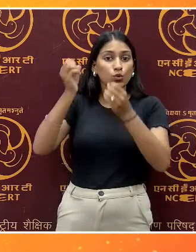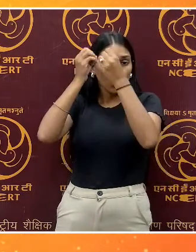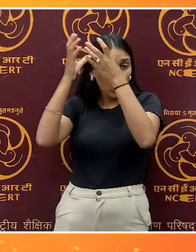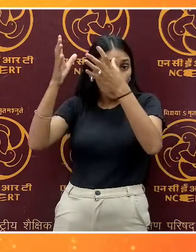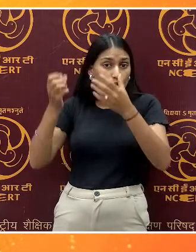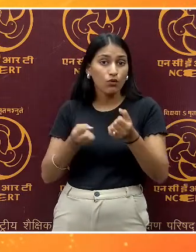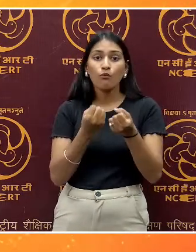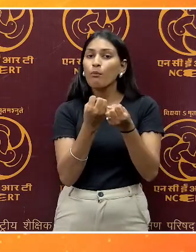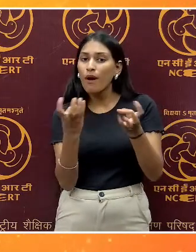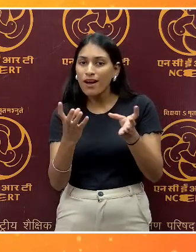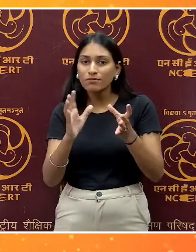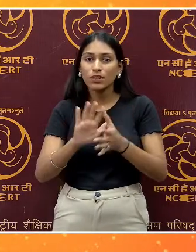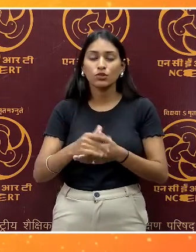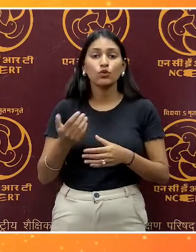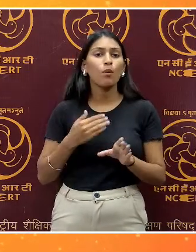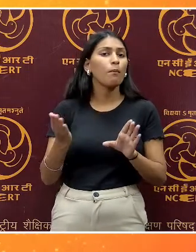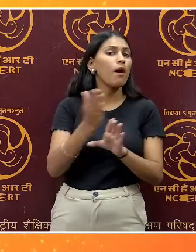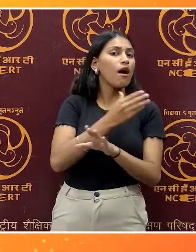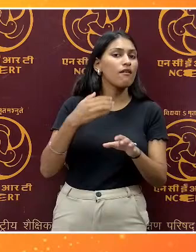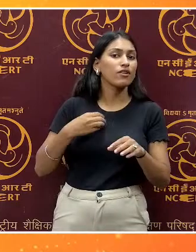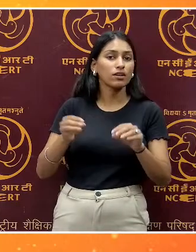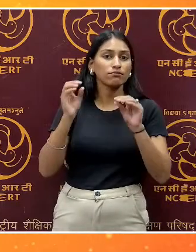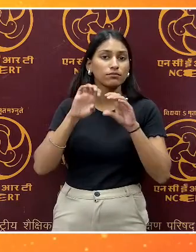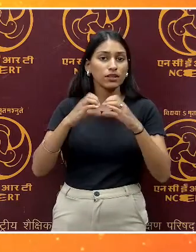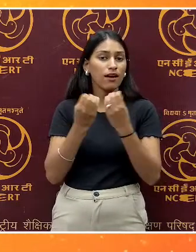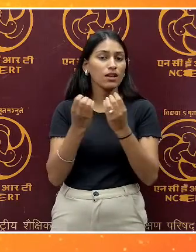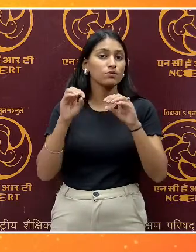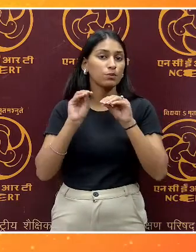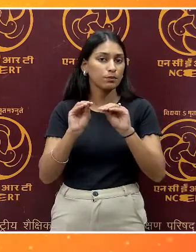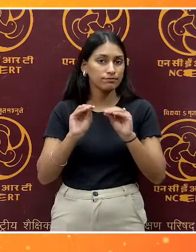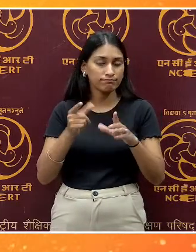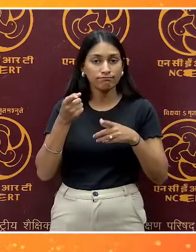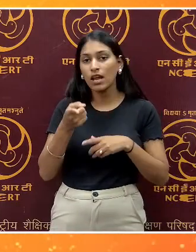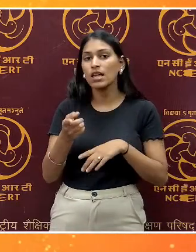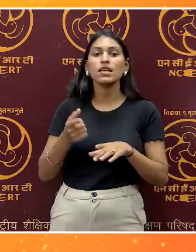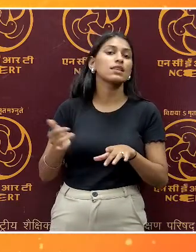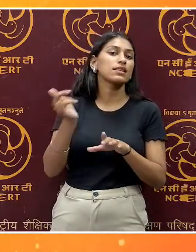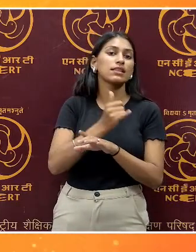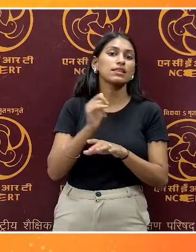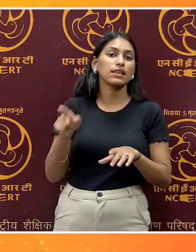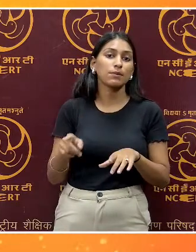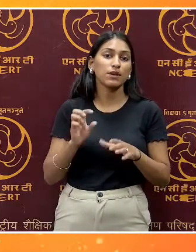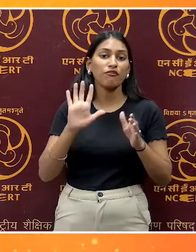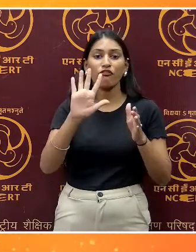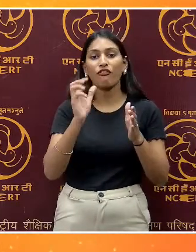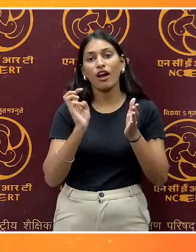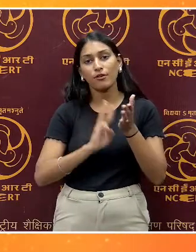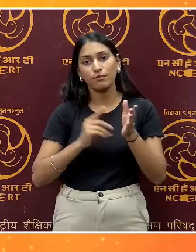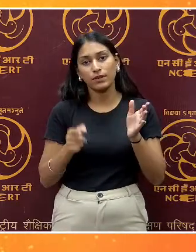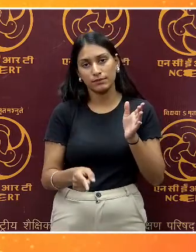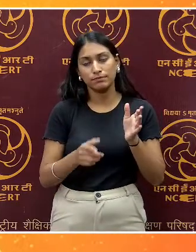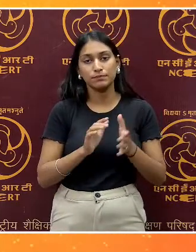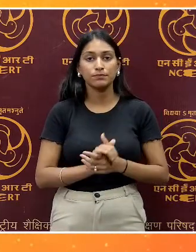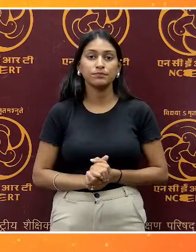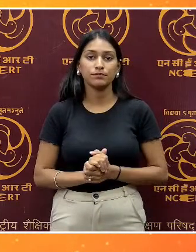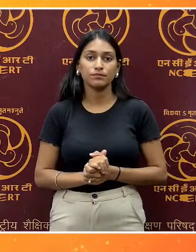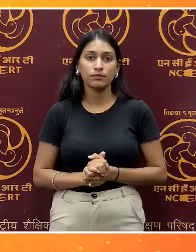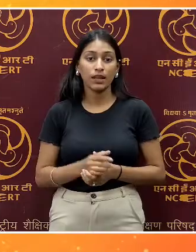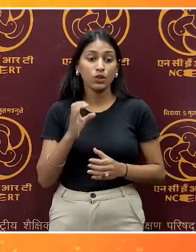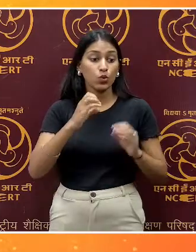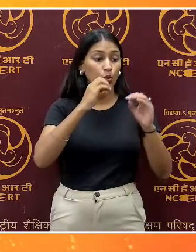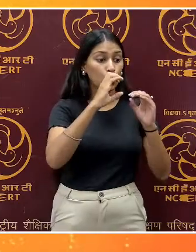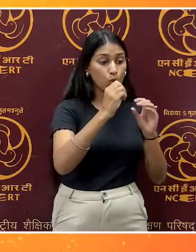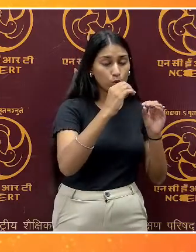mathematics in previous classes. The net displacement will be 5 meter from O to B,